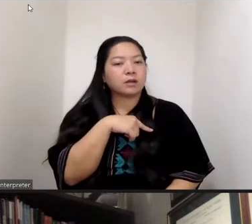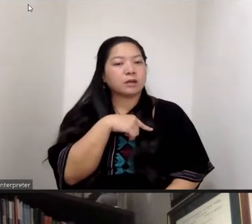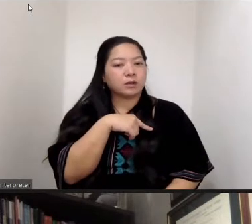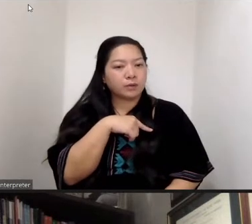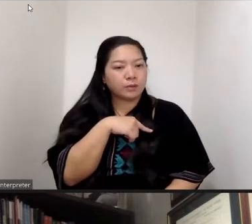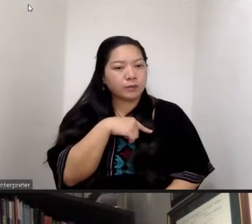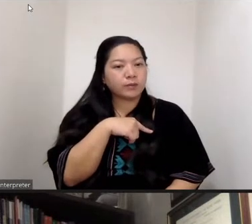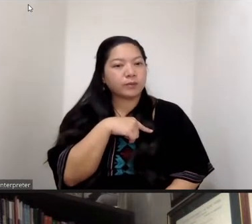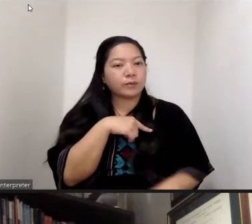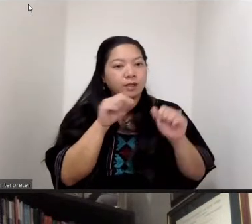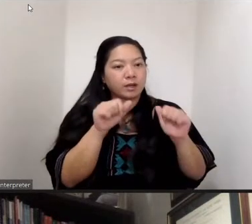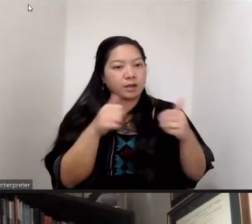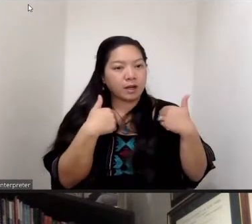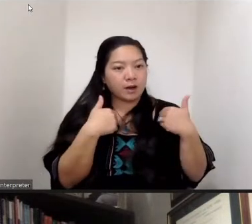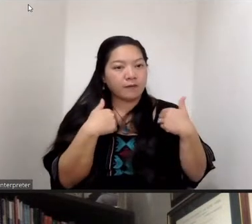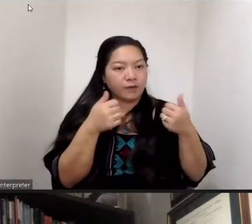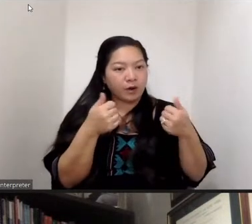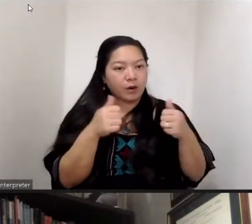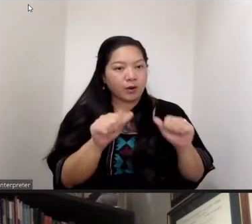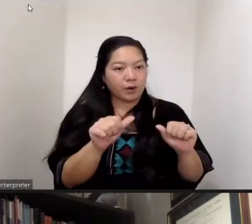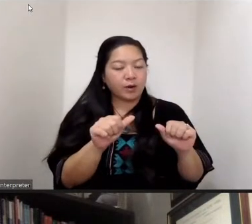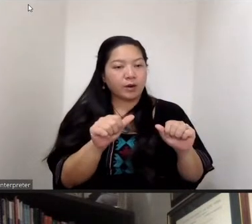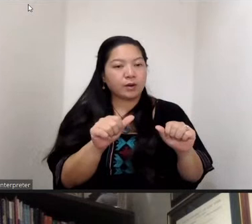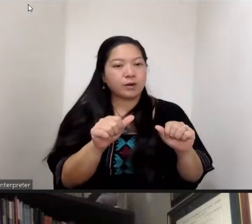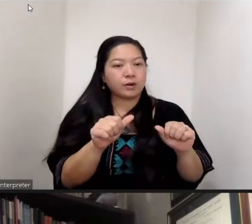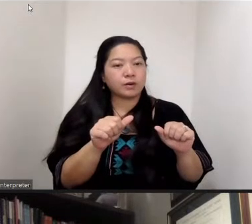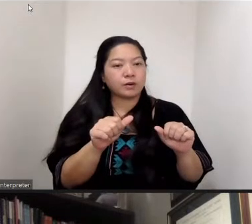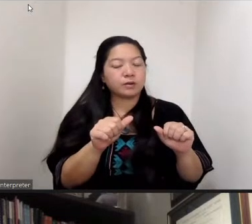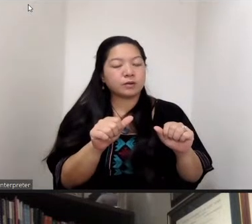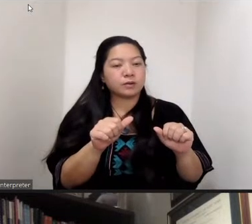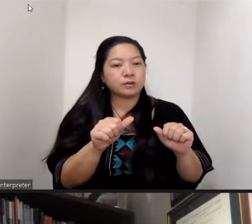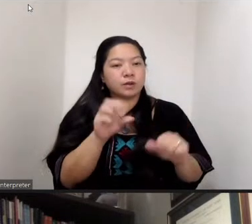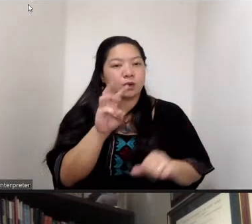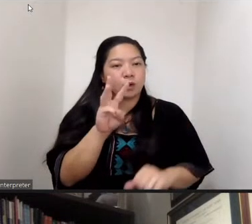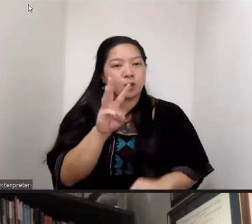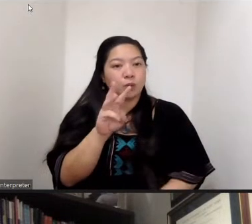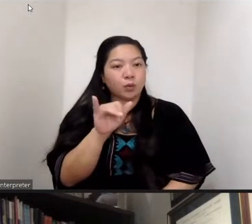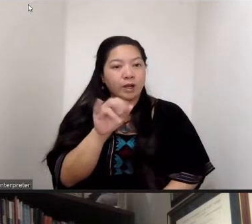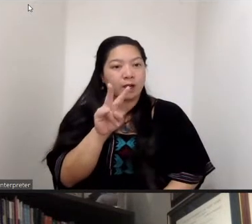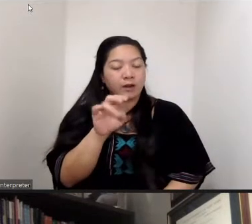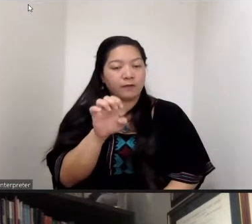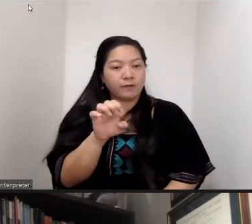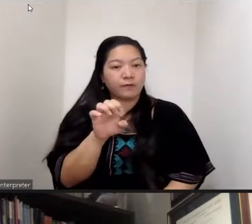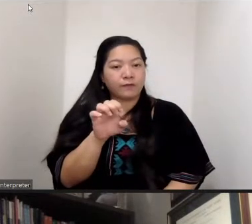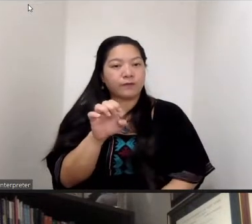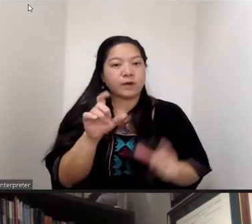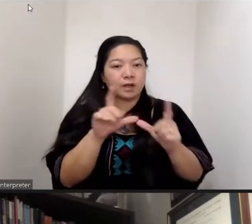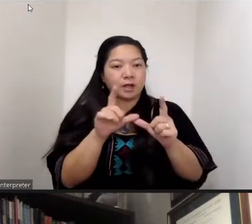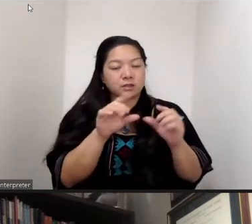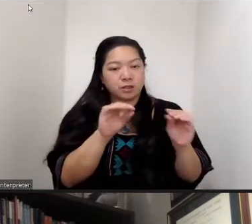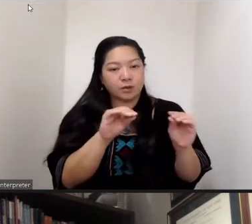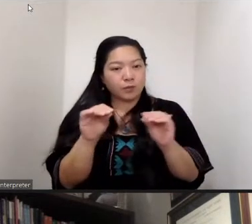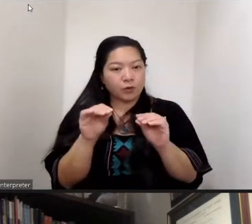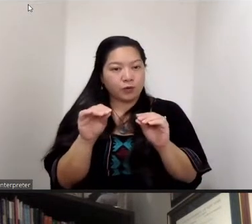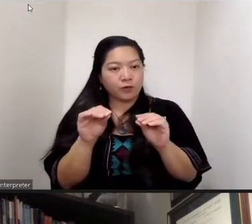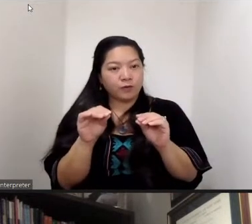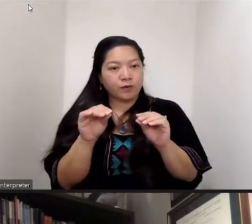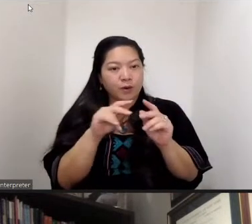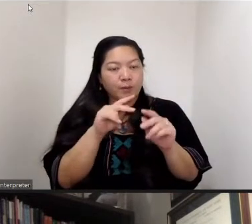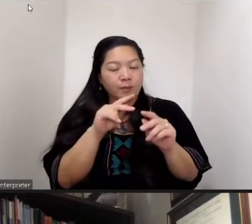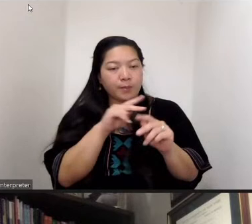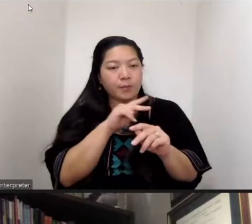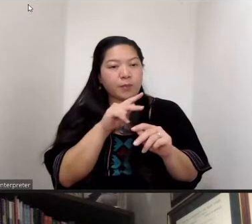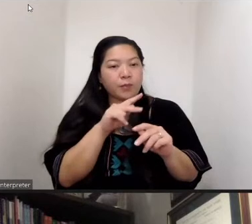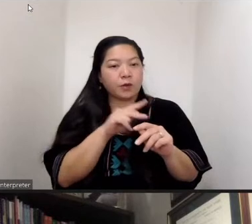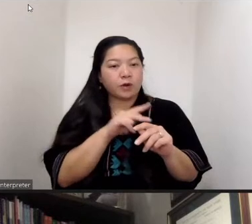authorized to waive licenses. We are authorized to move personnel from one agency to another.